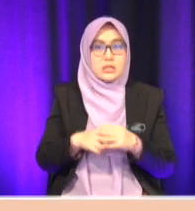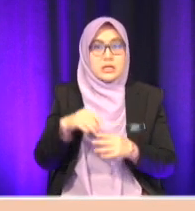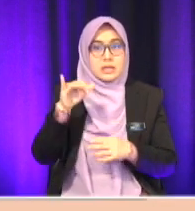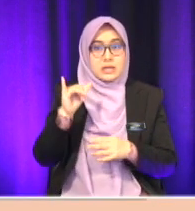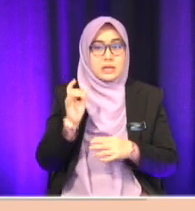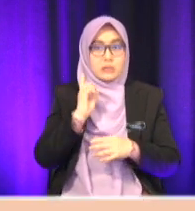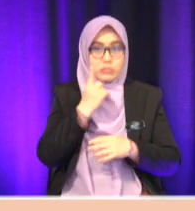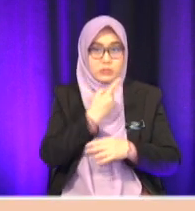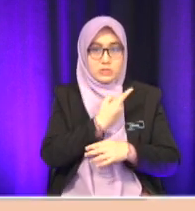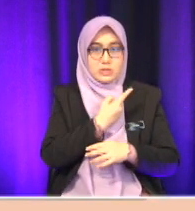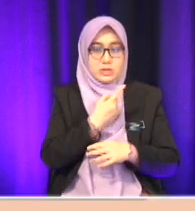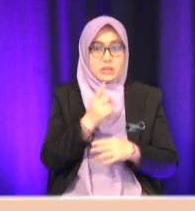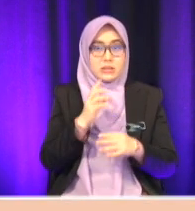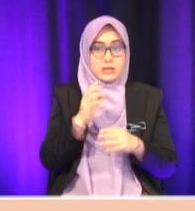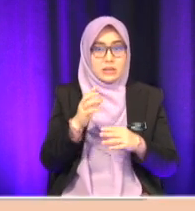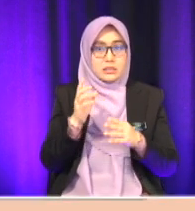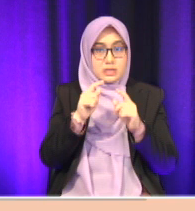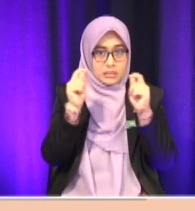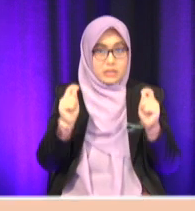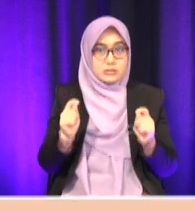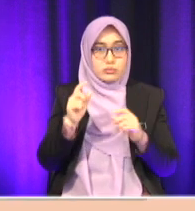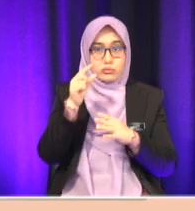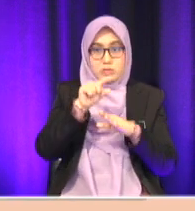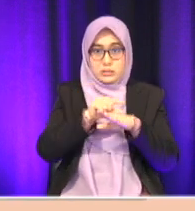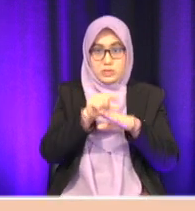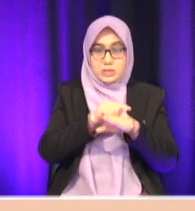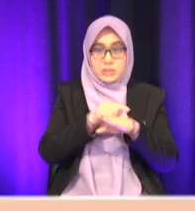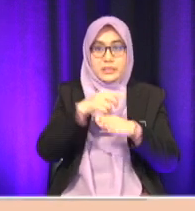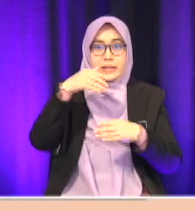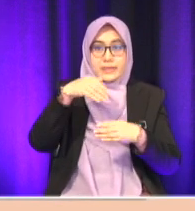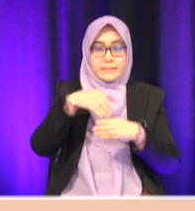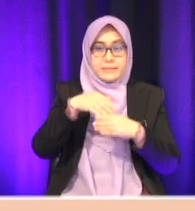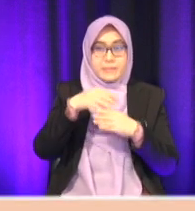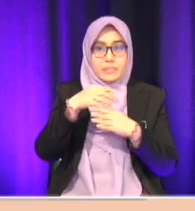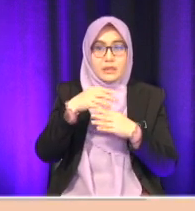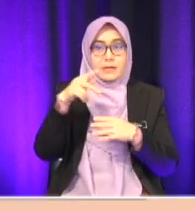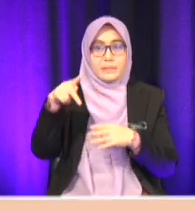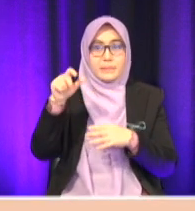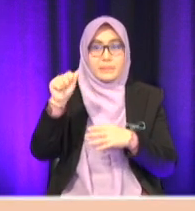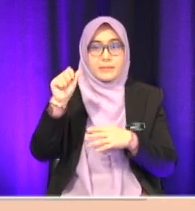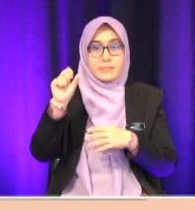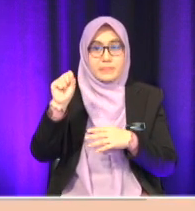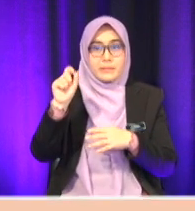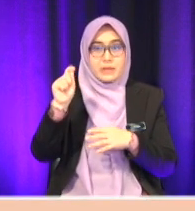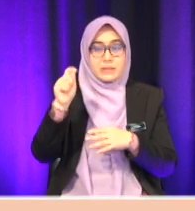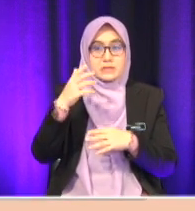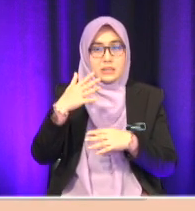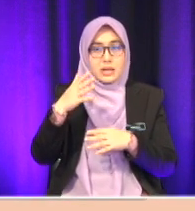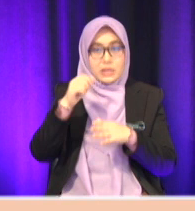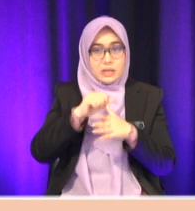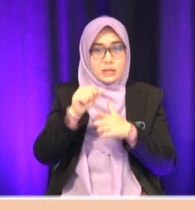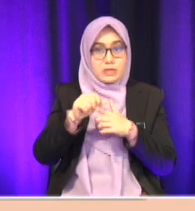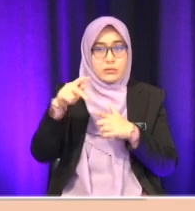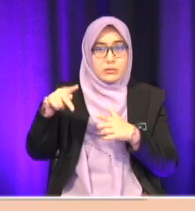Okay, then you look at the answer and determine the right words.